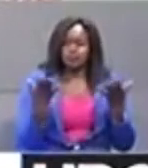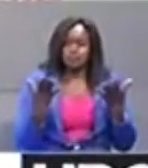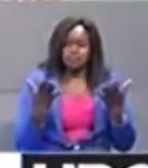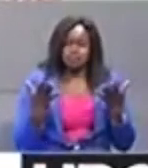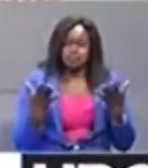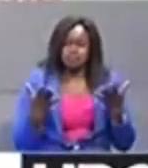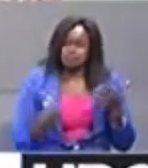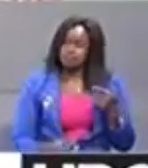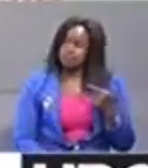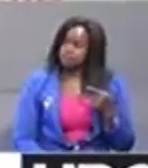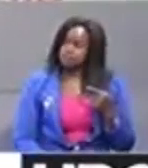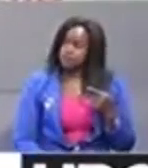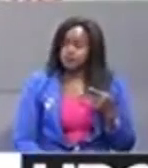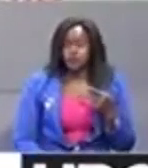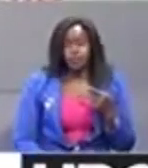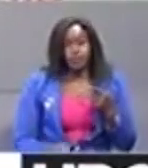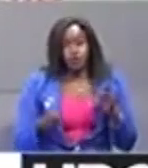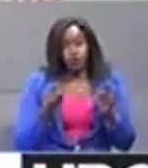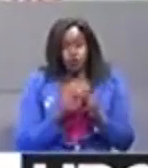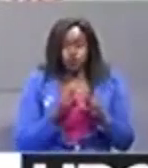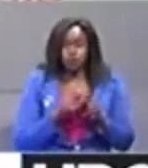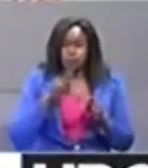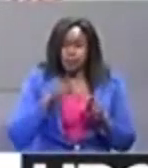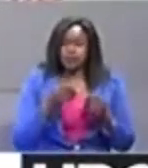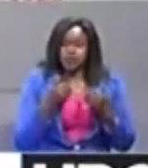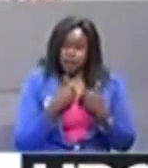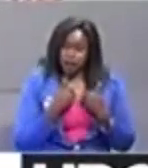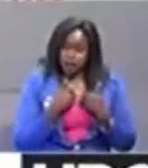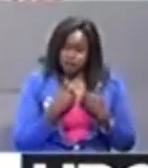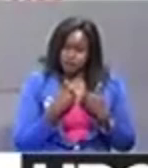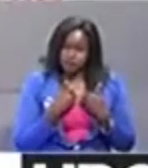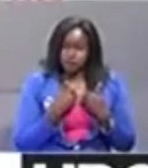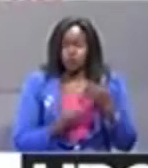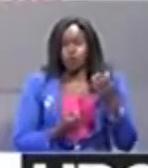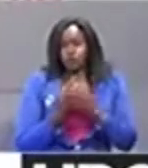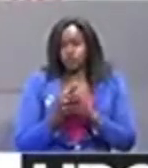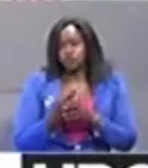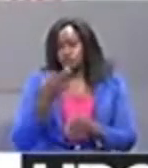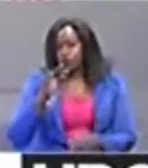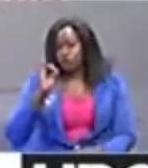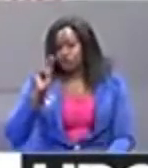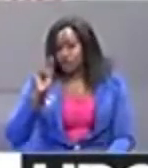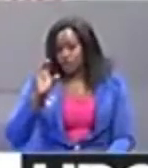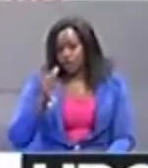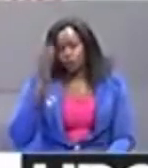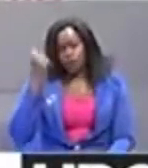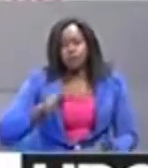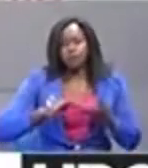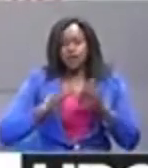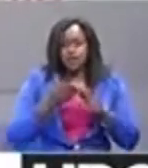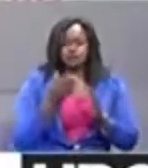it's also increasingly going to have visibility for FINCA through the partnership that we have and